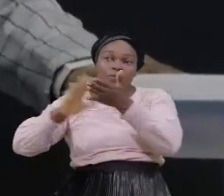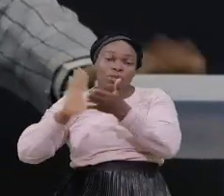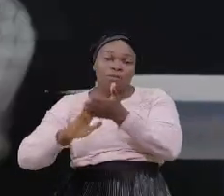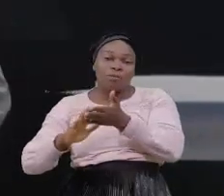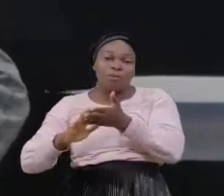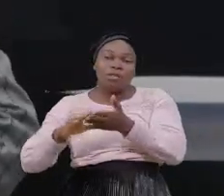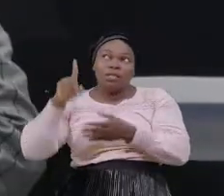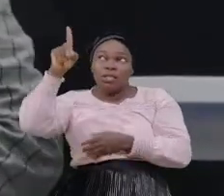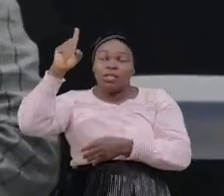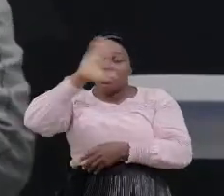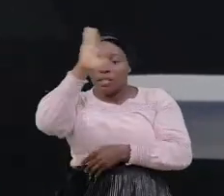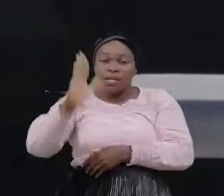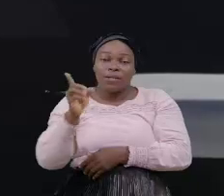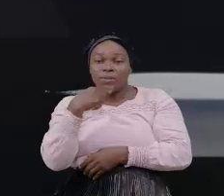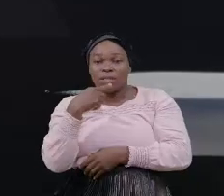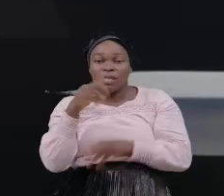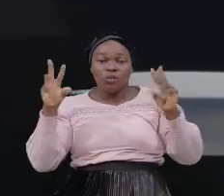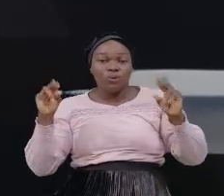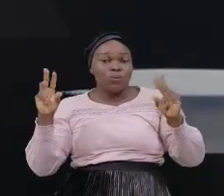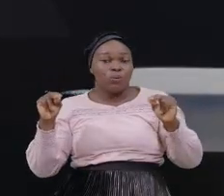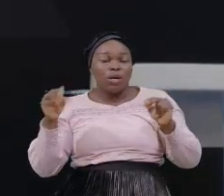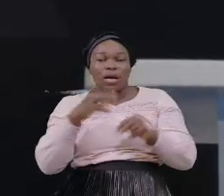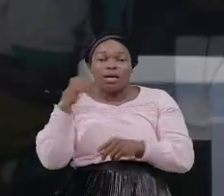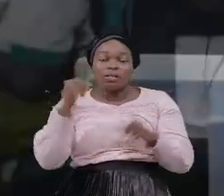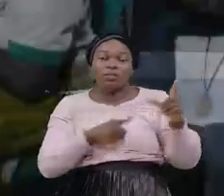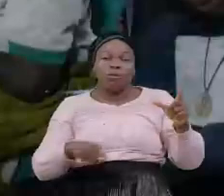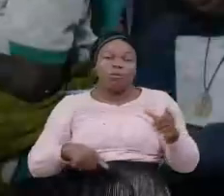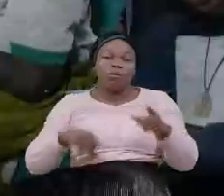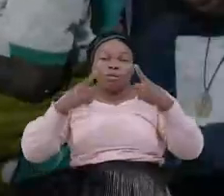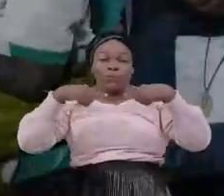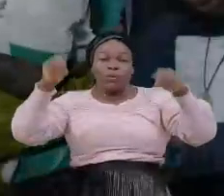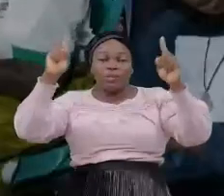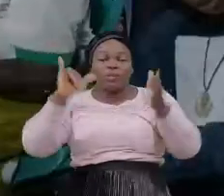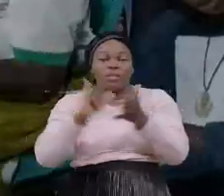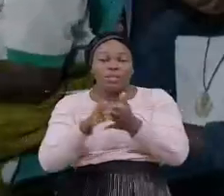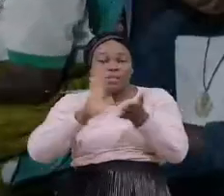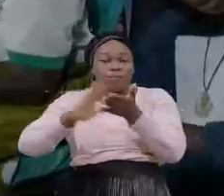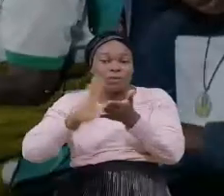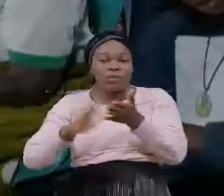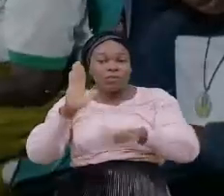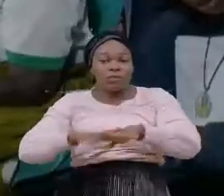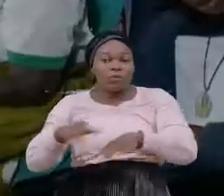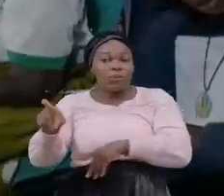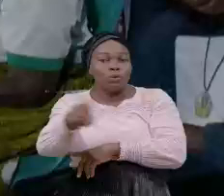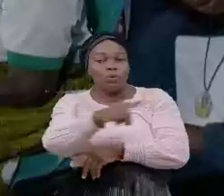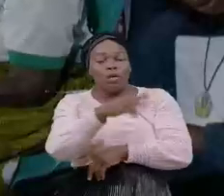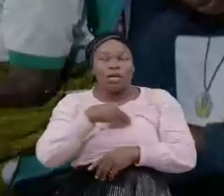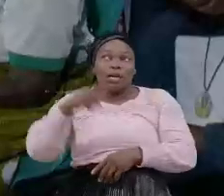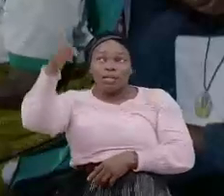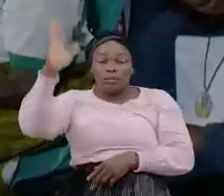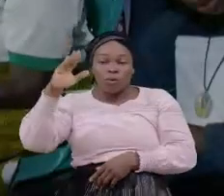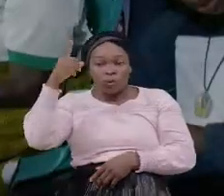him. And the Lord is pronouncing forgiveness on you today. And God the Father will never